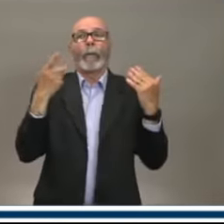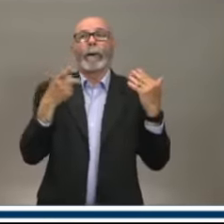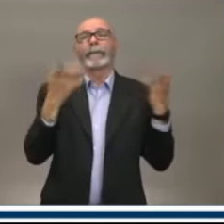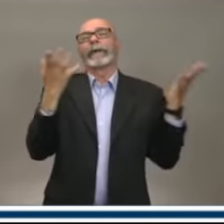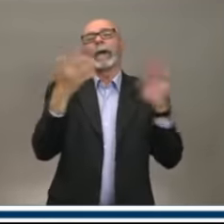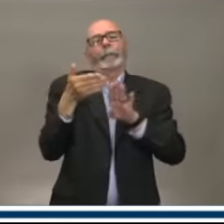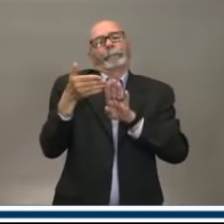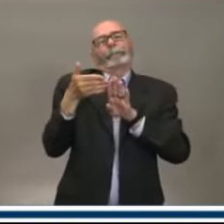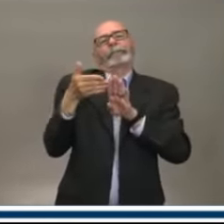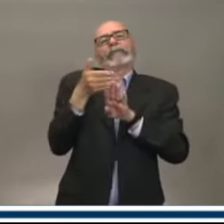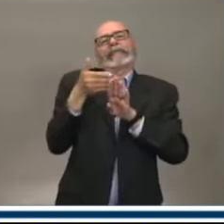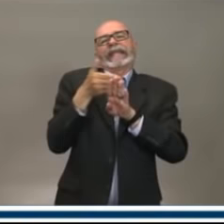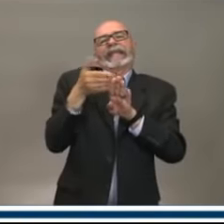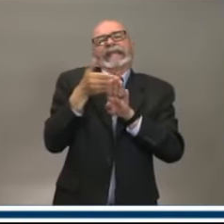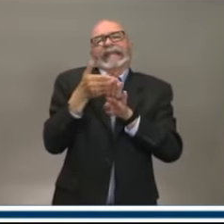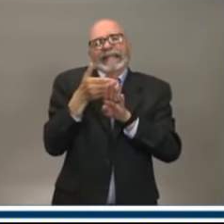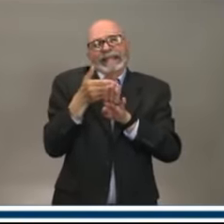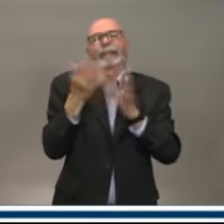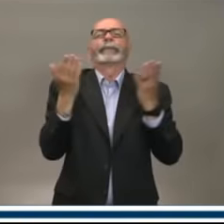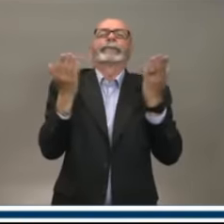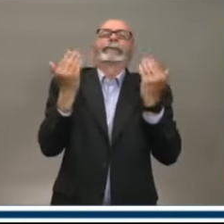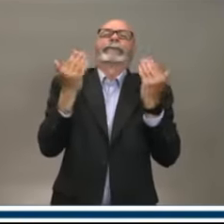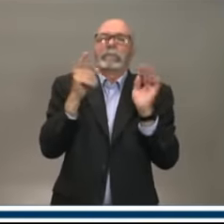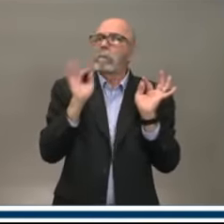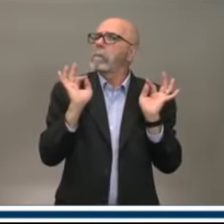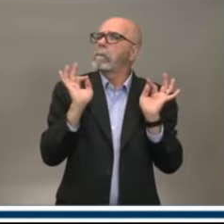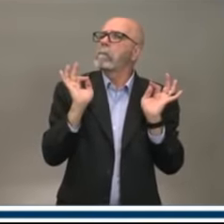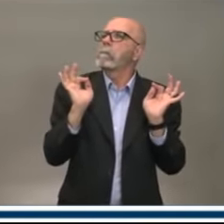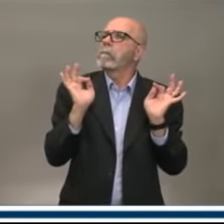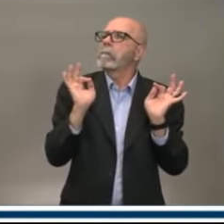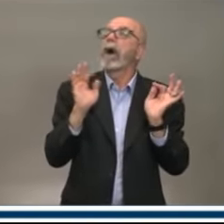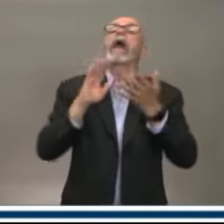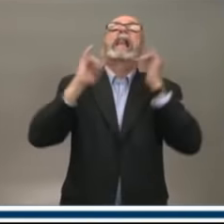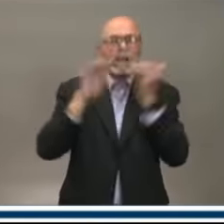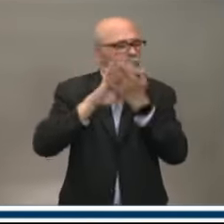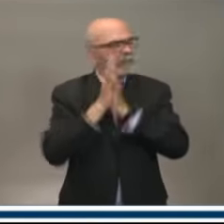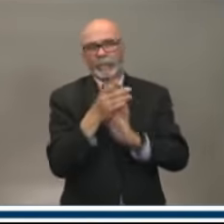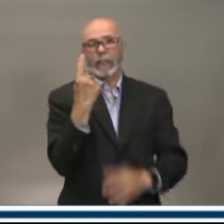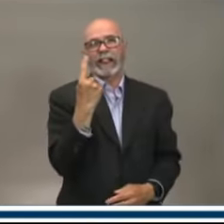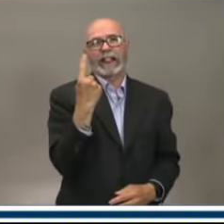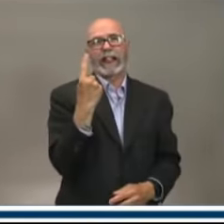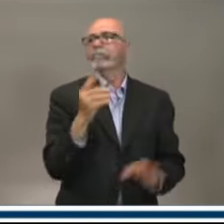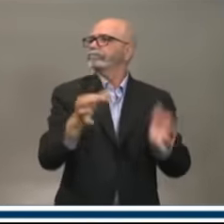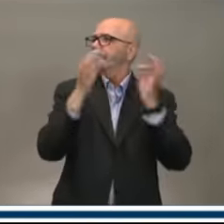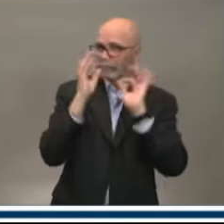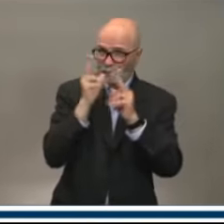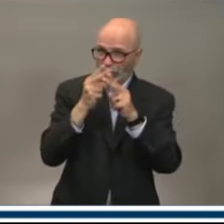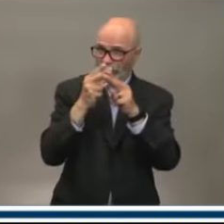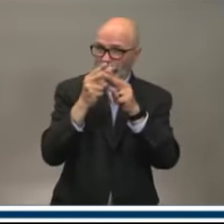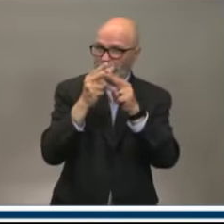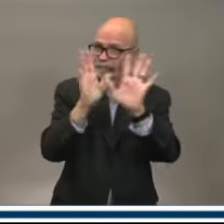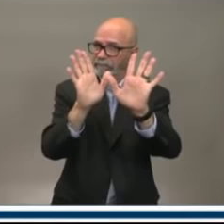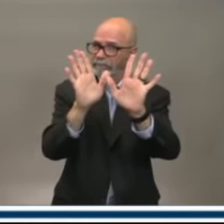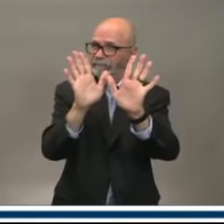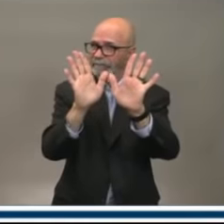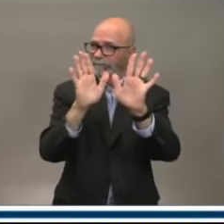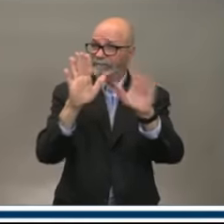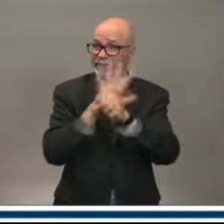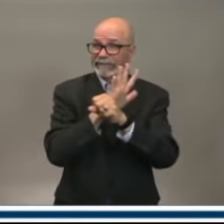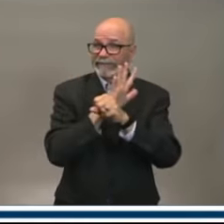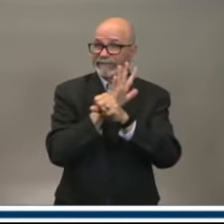spaces, but the full phase one is coming soon, and then we'll continue this process